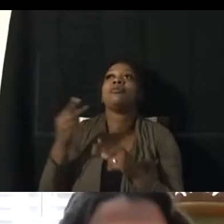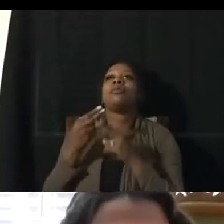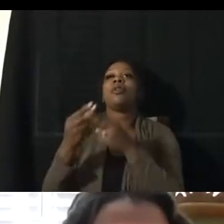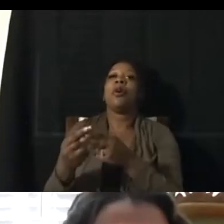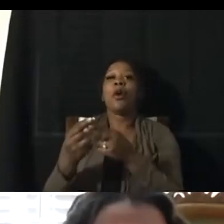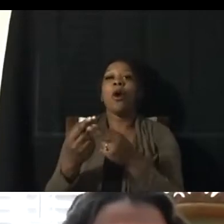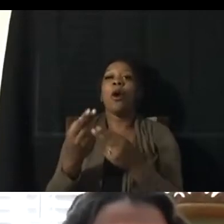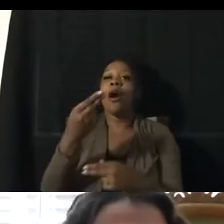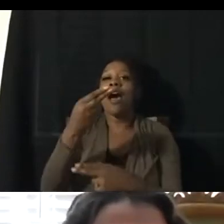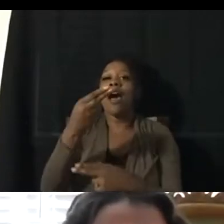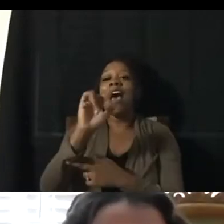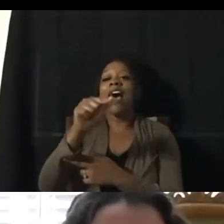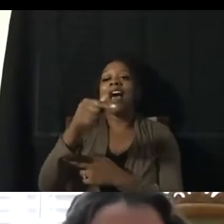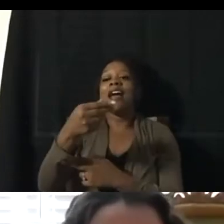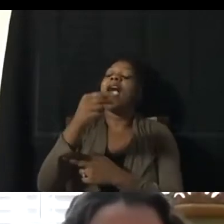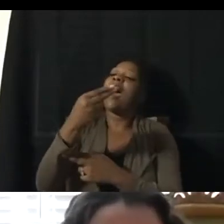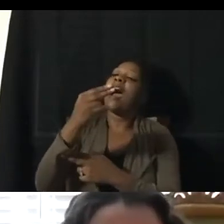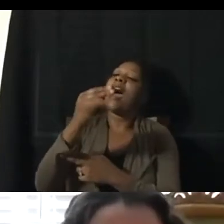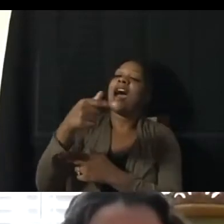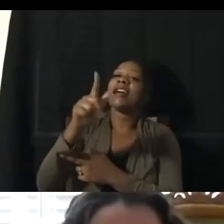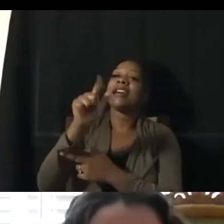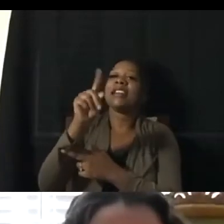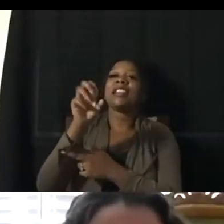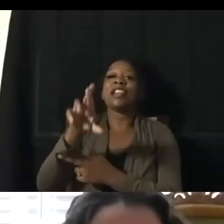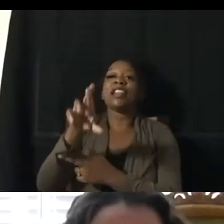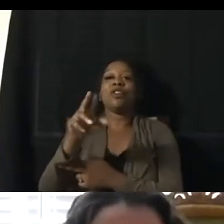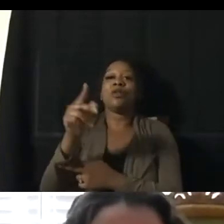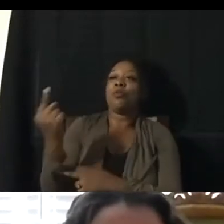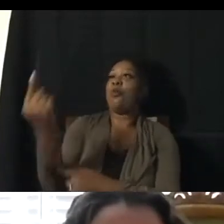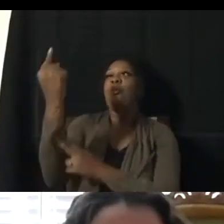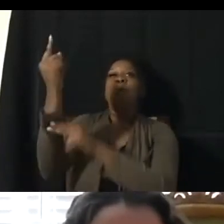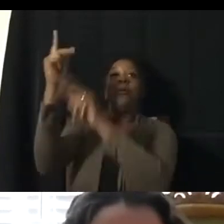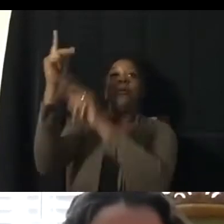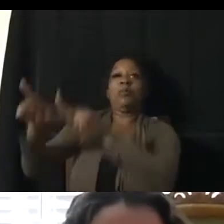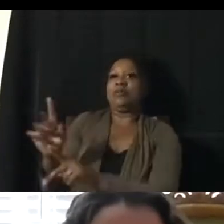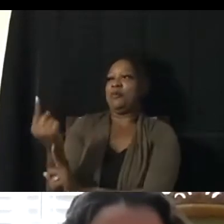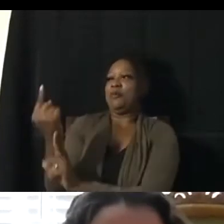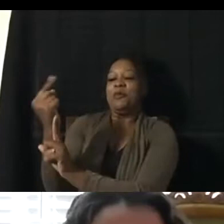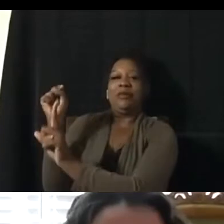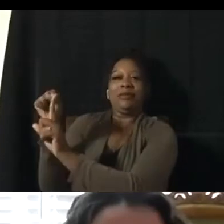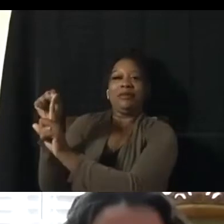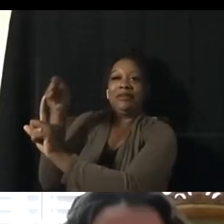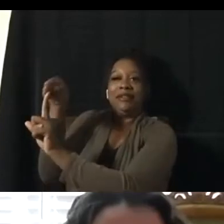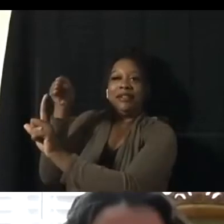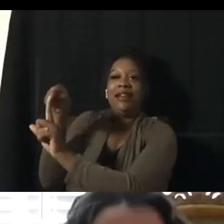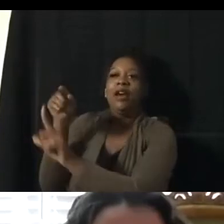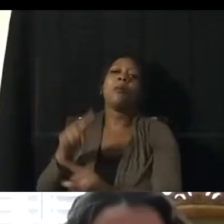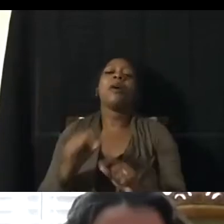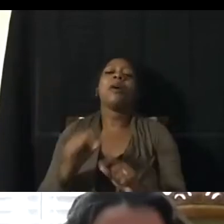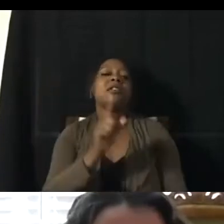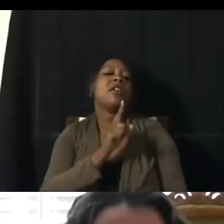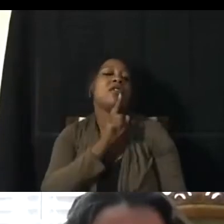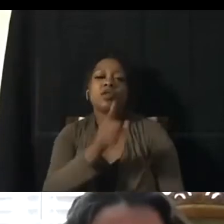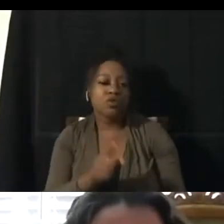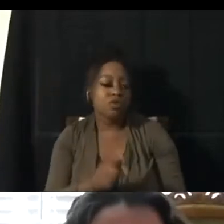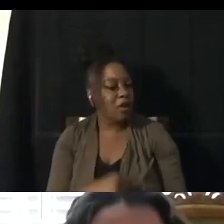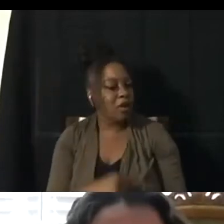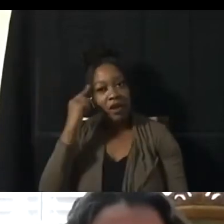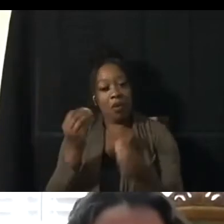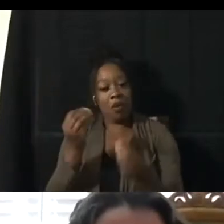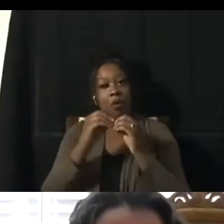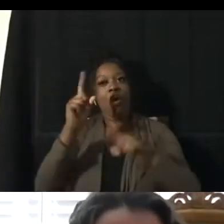but that's not true. I think the more diverse voices I think we have in a newsroom, and I think